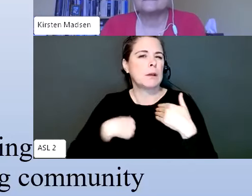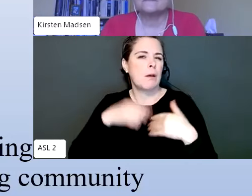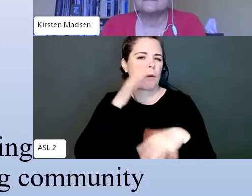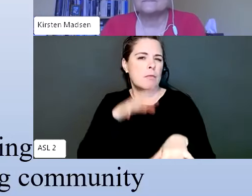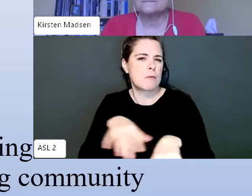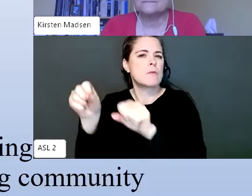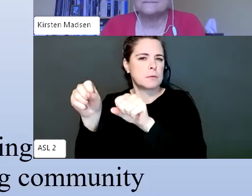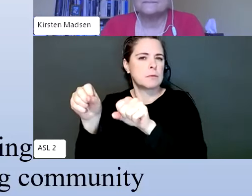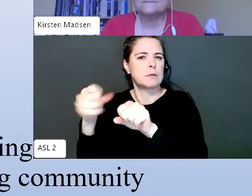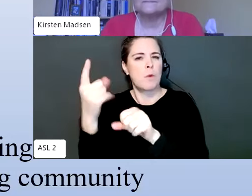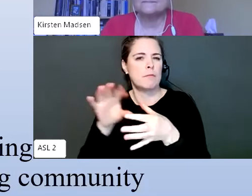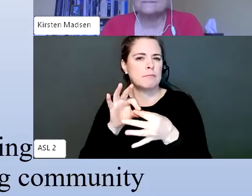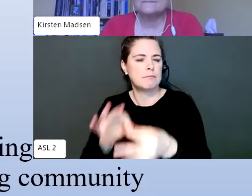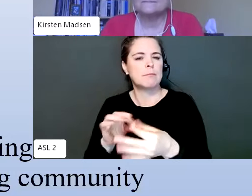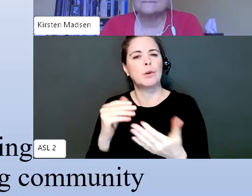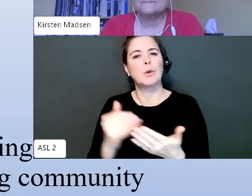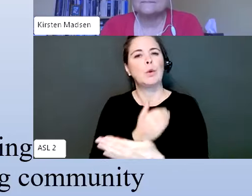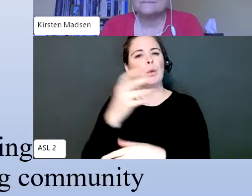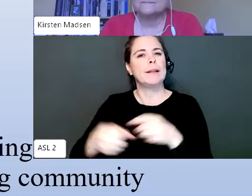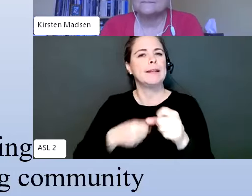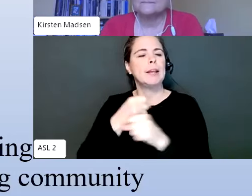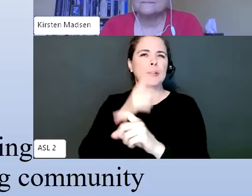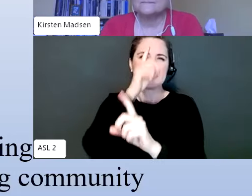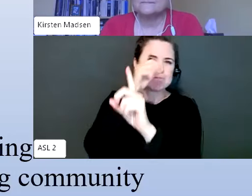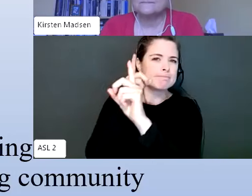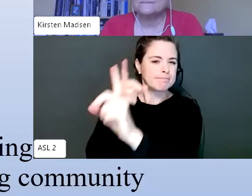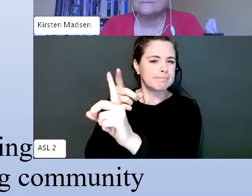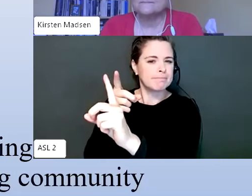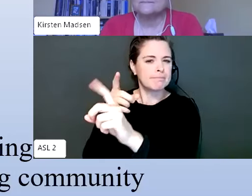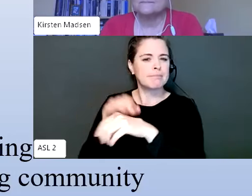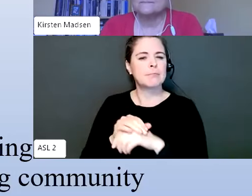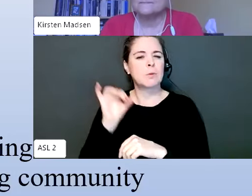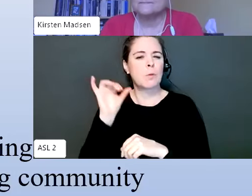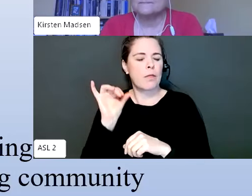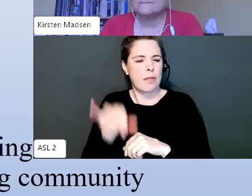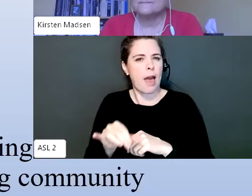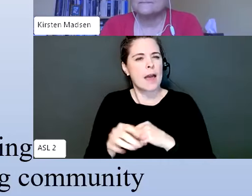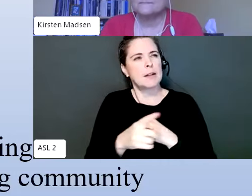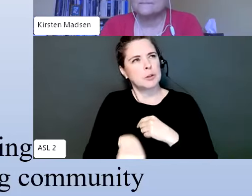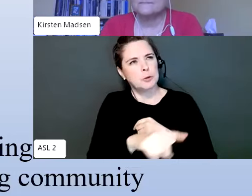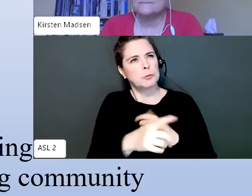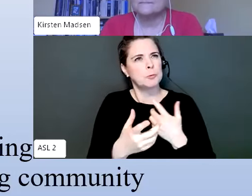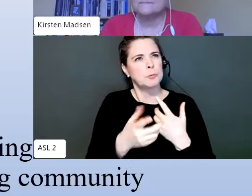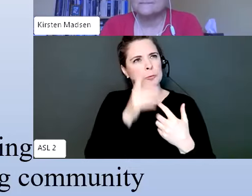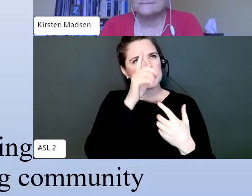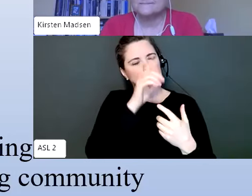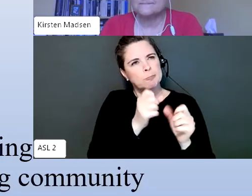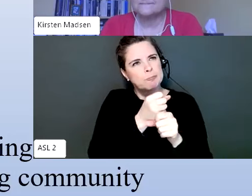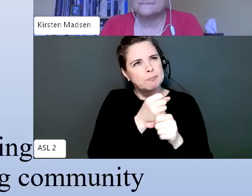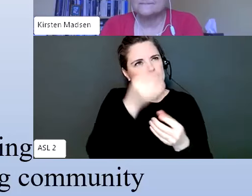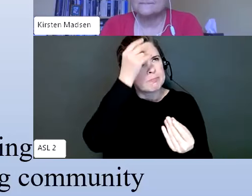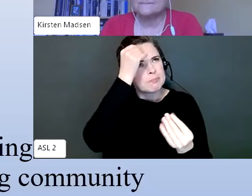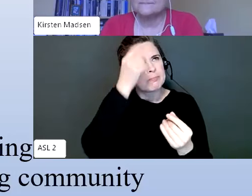Year's resolutions, and it's called Generating Values for a Caring Community. The aim is to generate tasks to do kind things for each